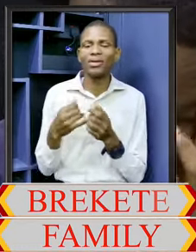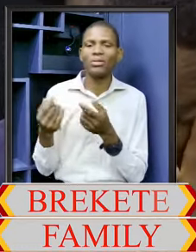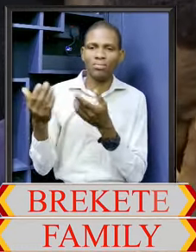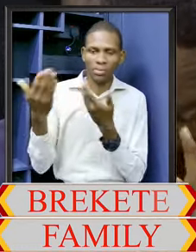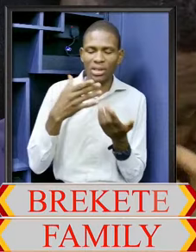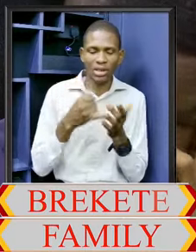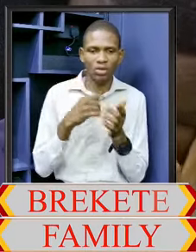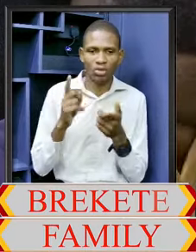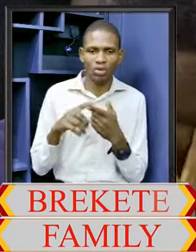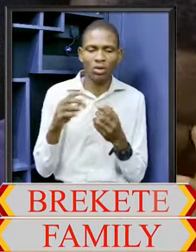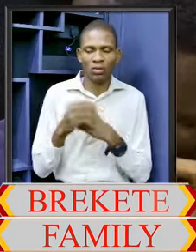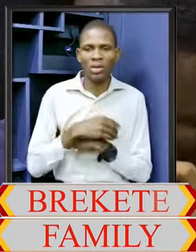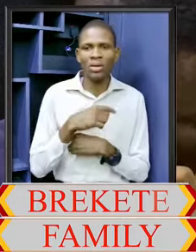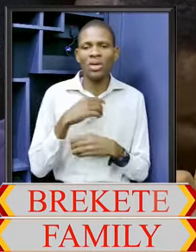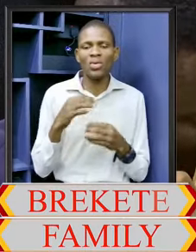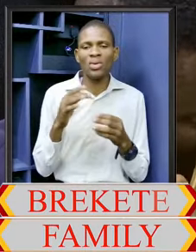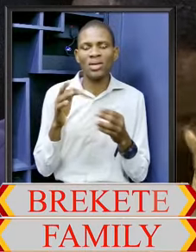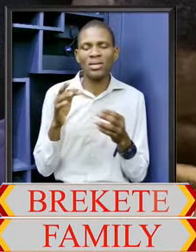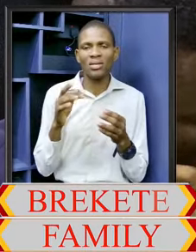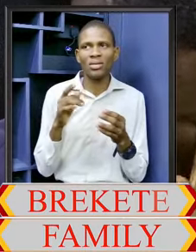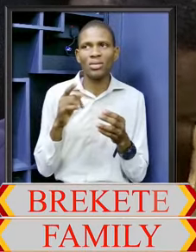office recharge, big recharge of